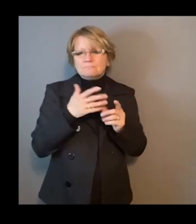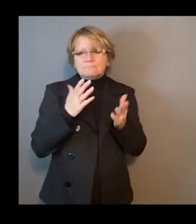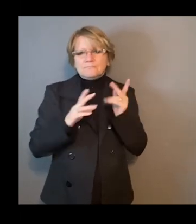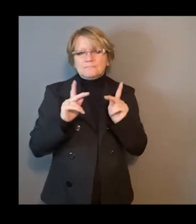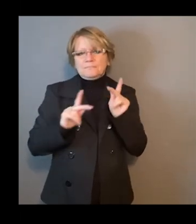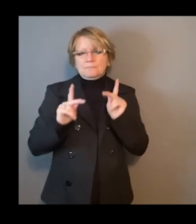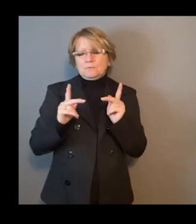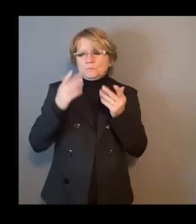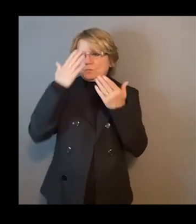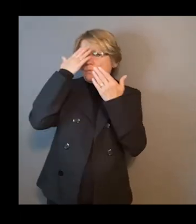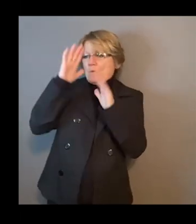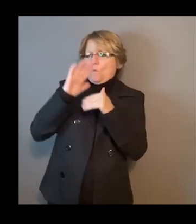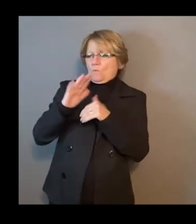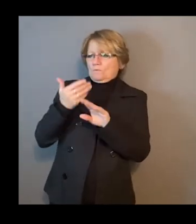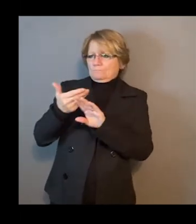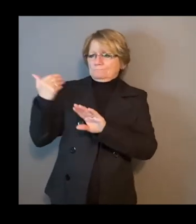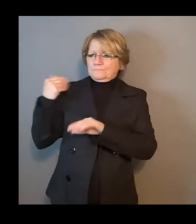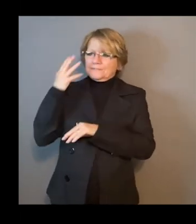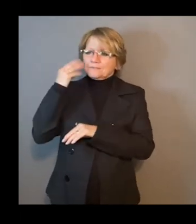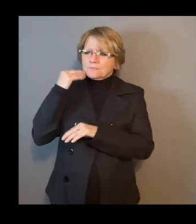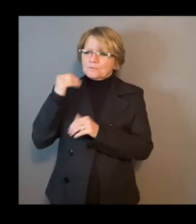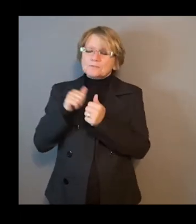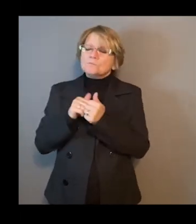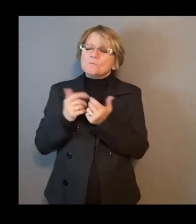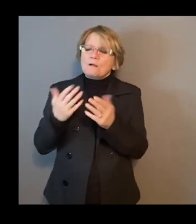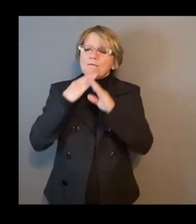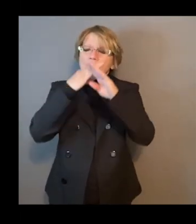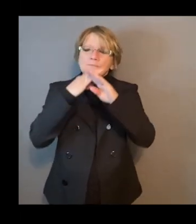know that would be valuable for people to hear on this call?